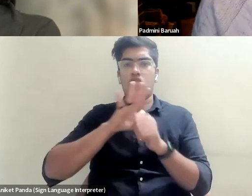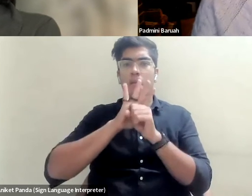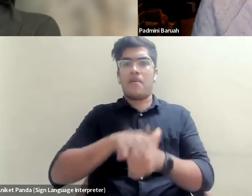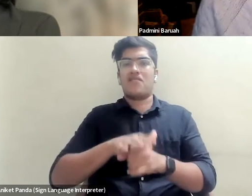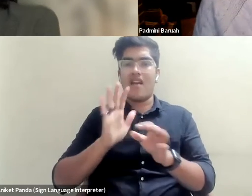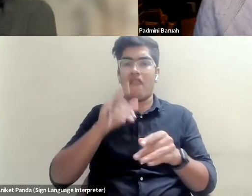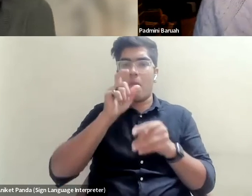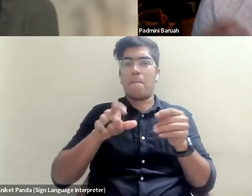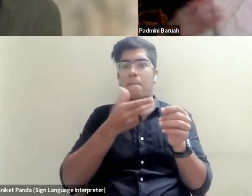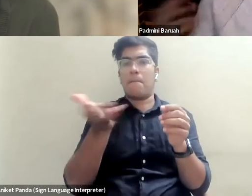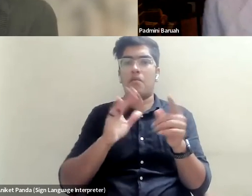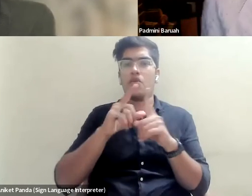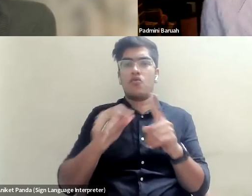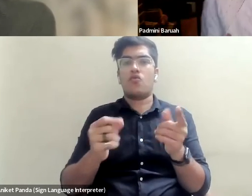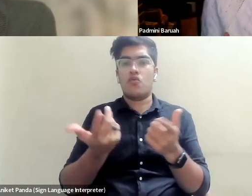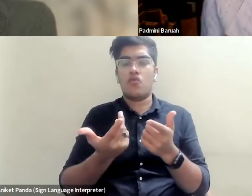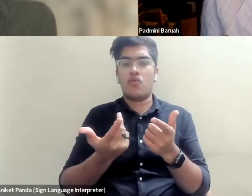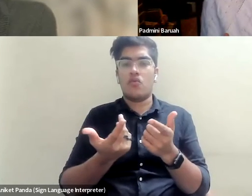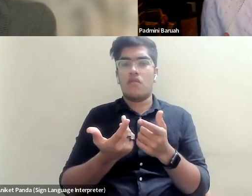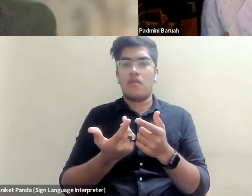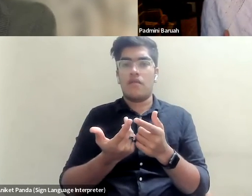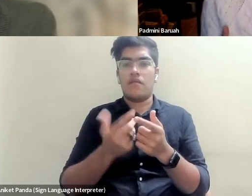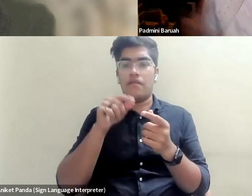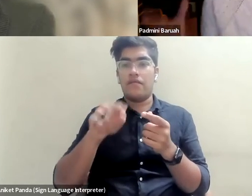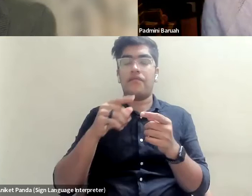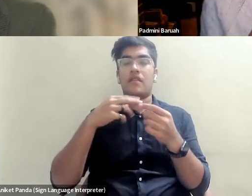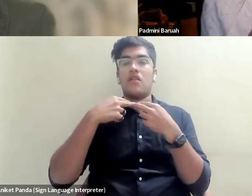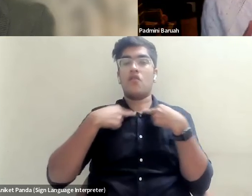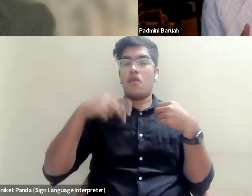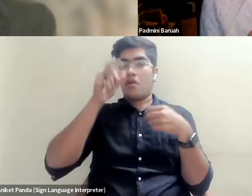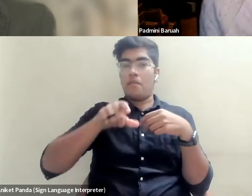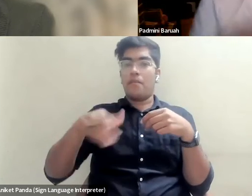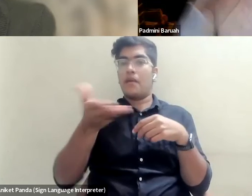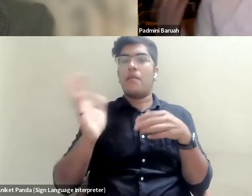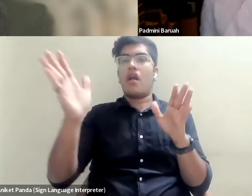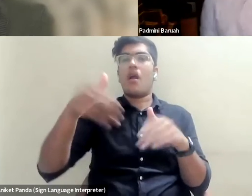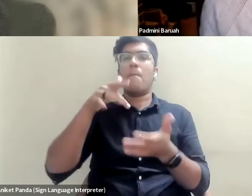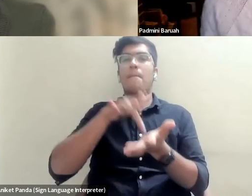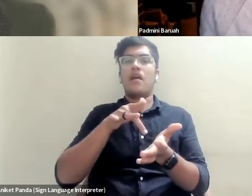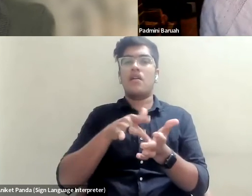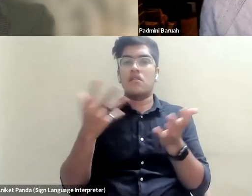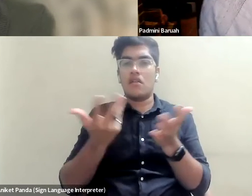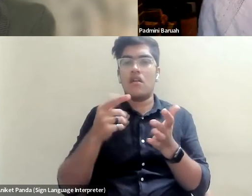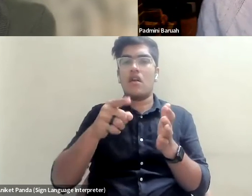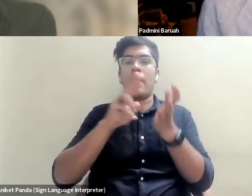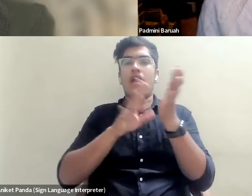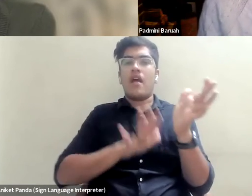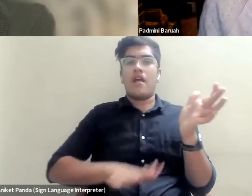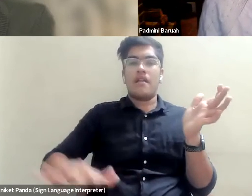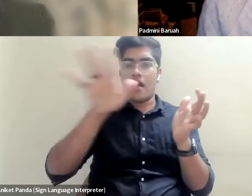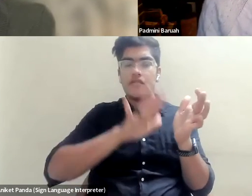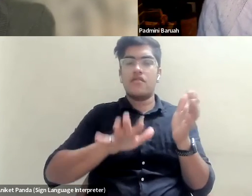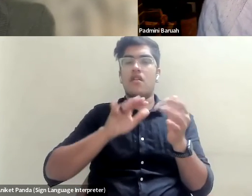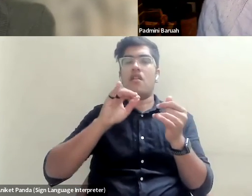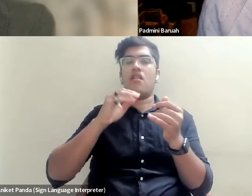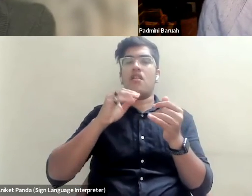do this. Think about the contexts that these judges have kind of come from, and the national security rhetoric that surrounds